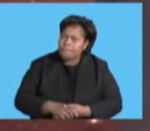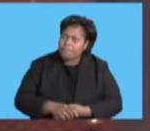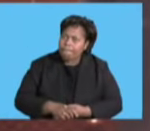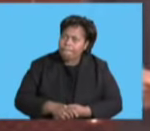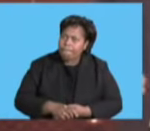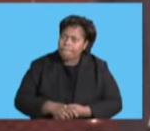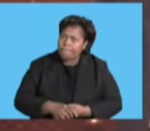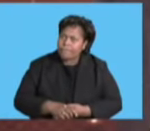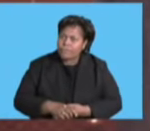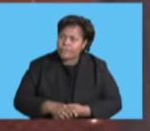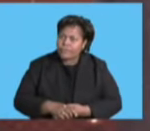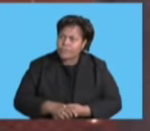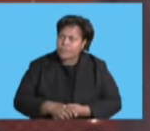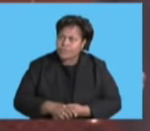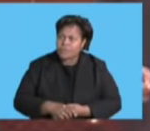to blackmail.